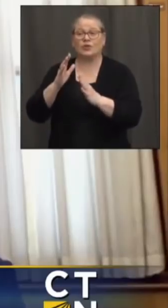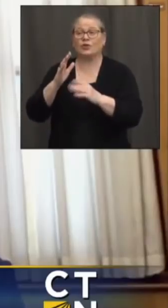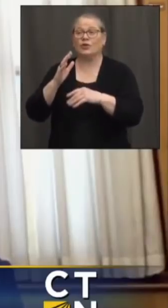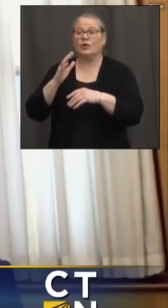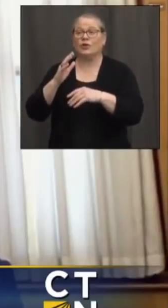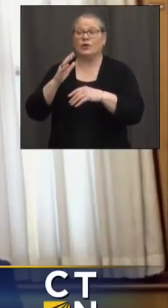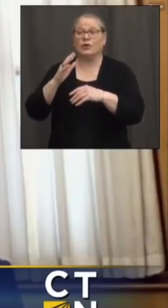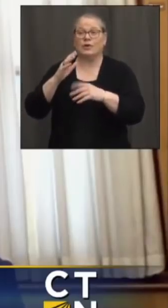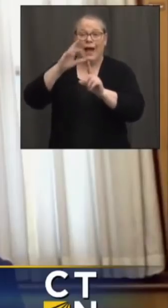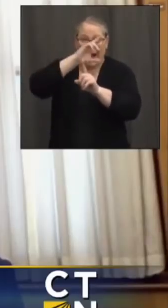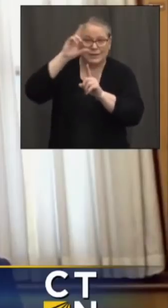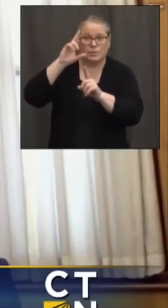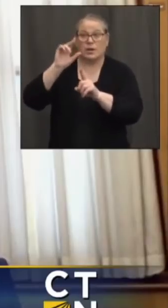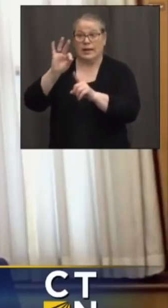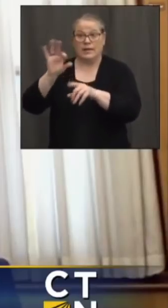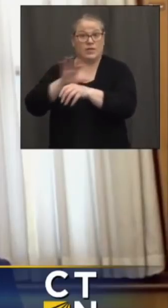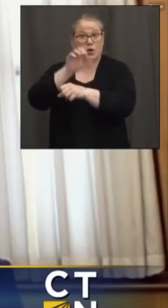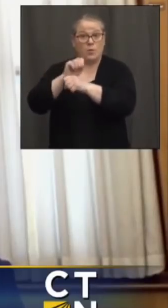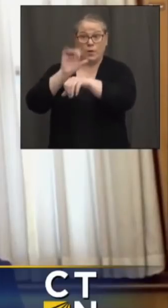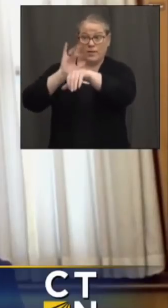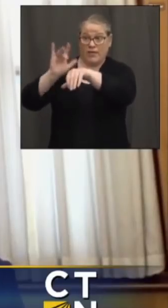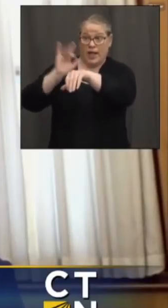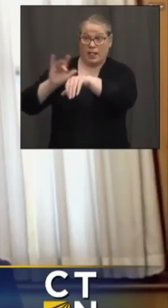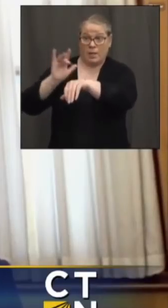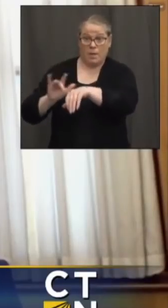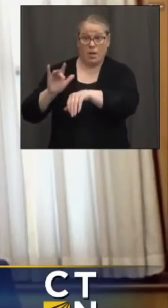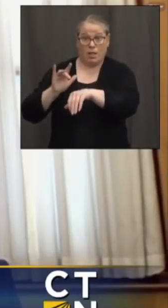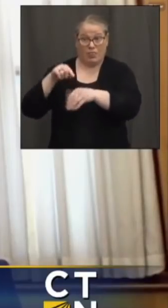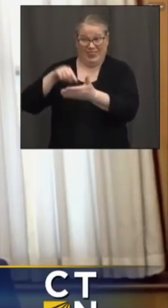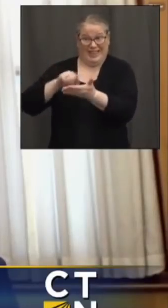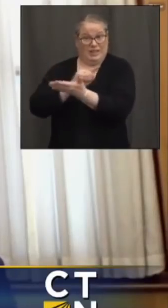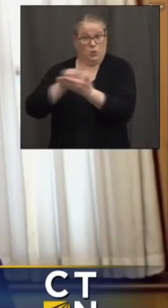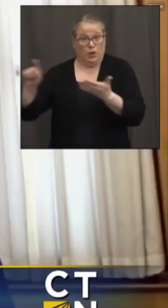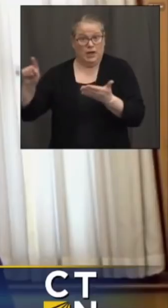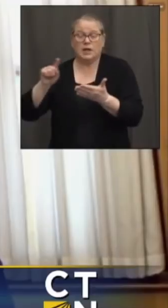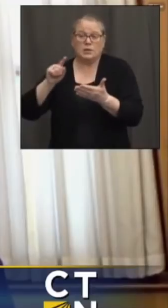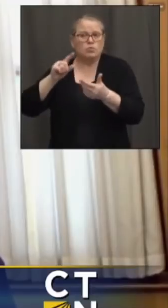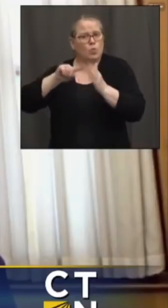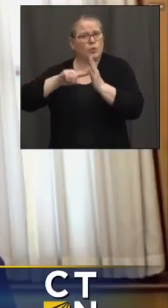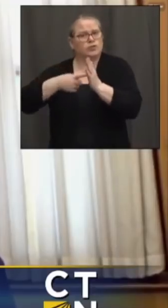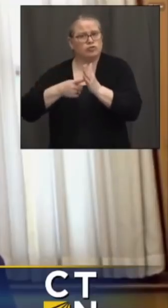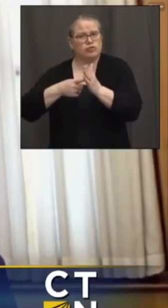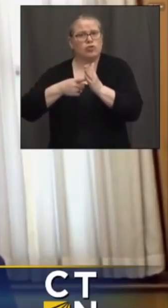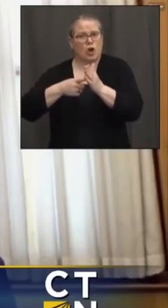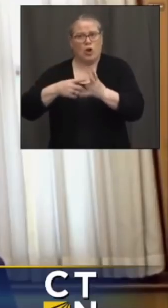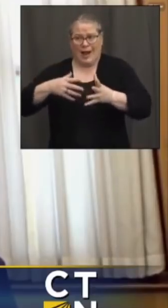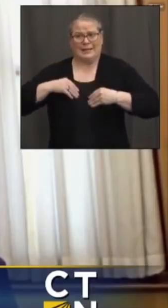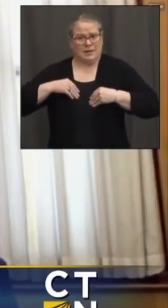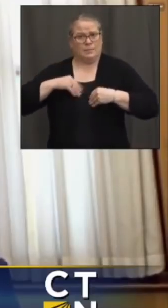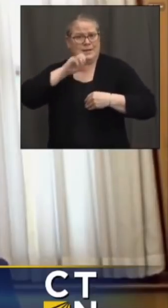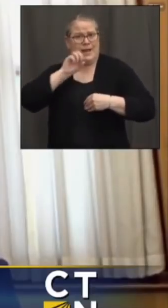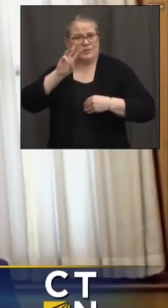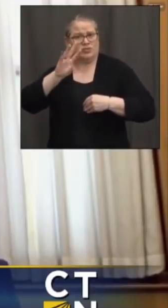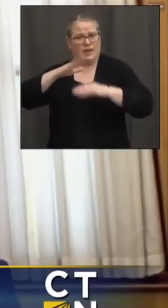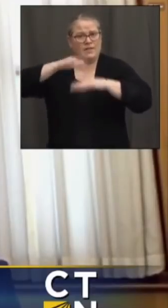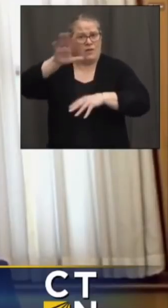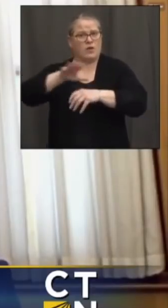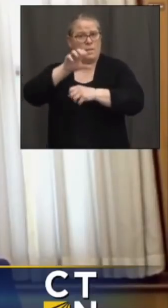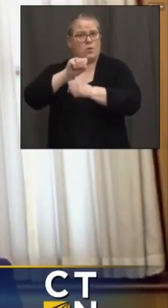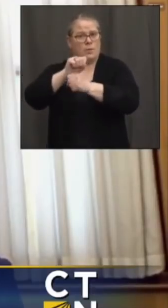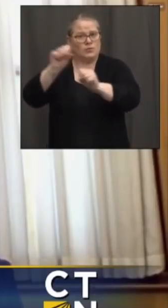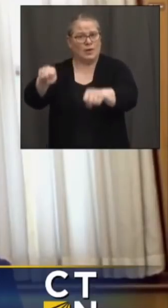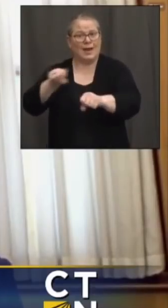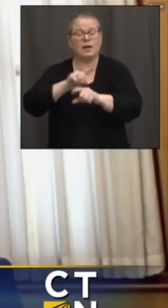extra capacity in their appointment schedule this week were able to, start booking in 65 and above. But as the governor said, the main day